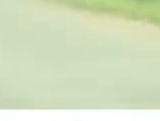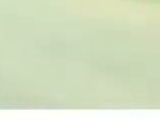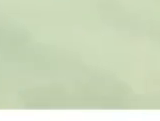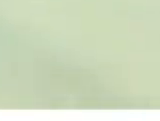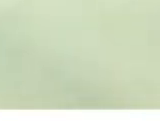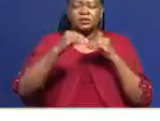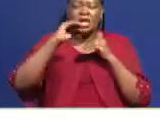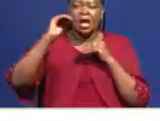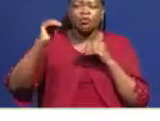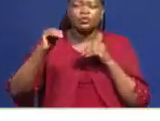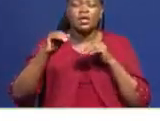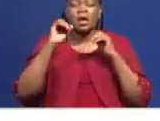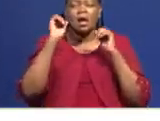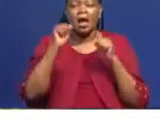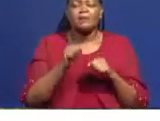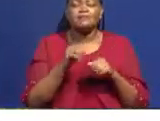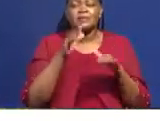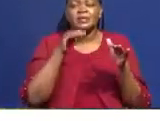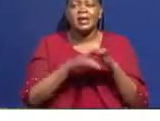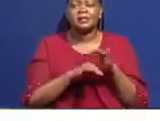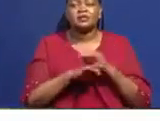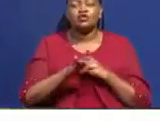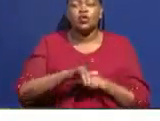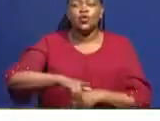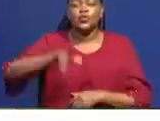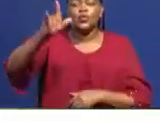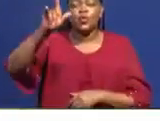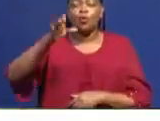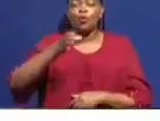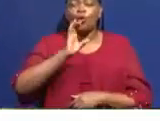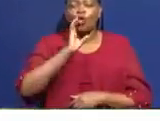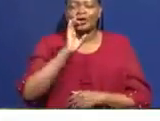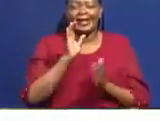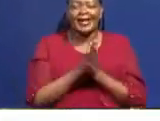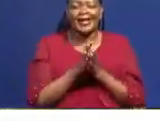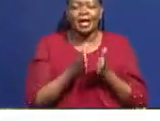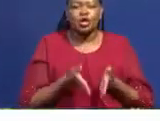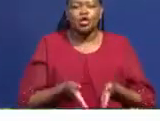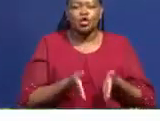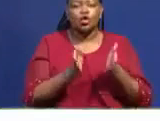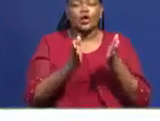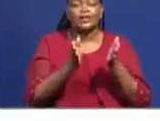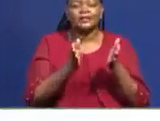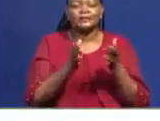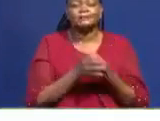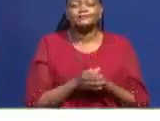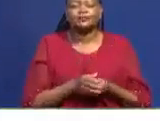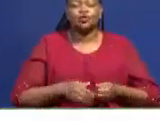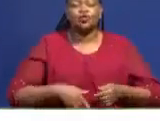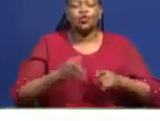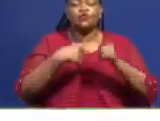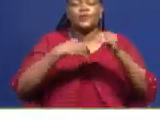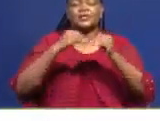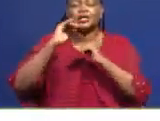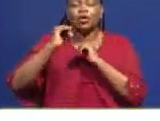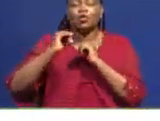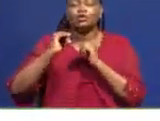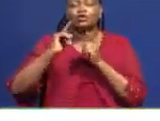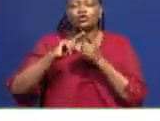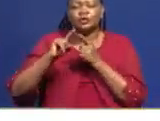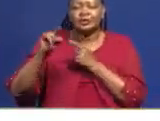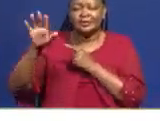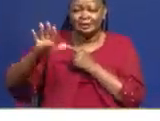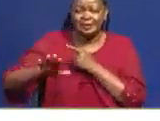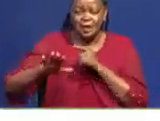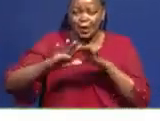Busia County can be accessed by air, water, and road. The road from Busia Town to Isabo Beach